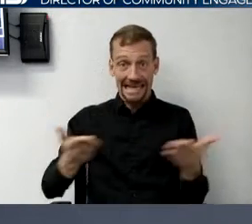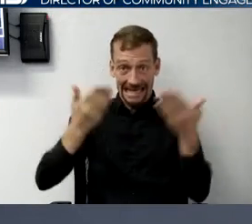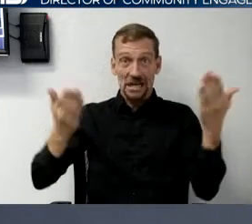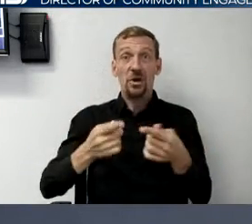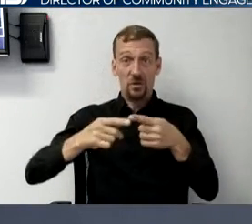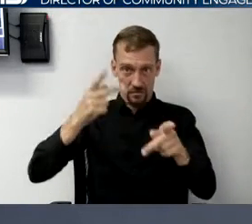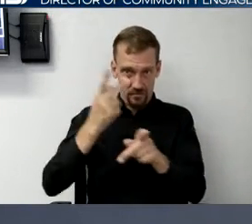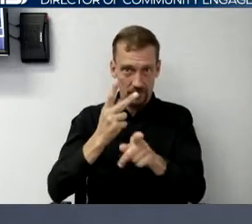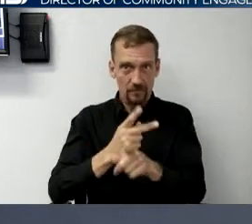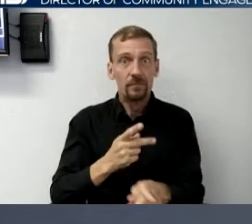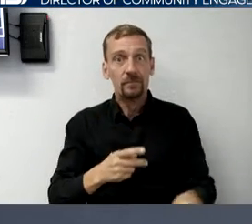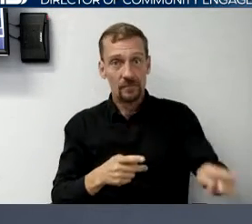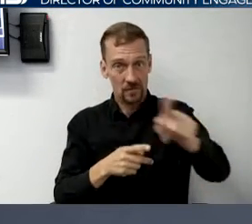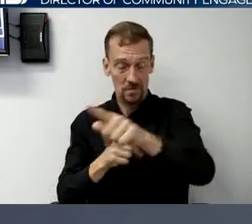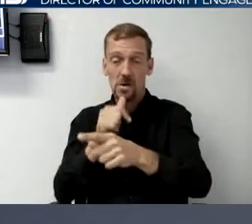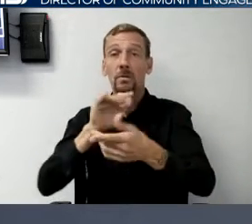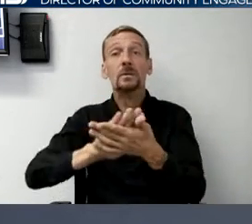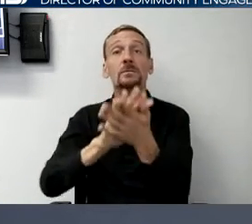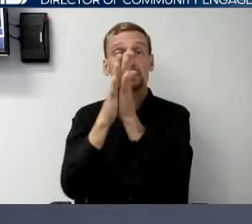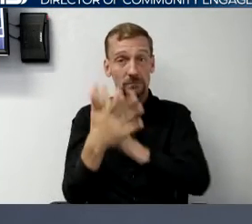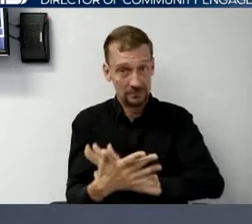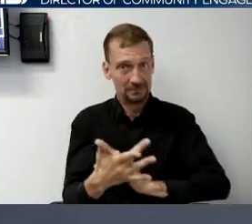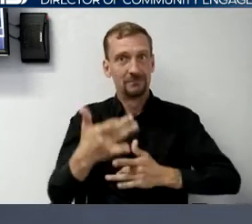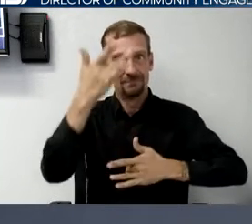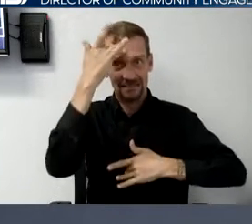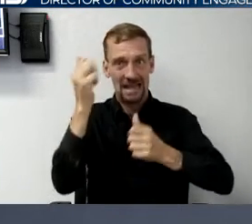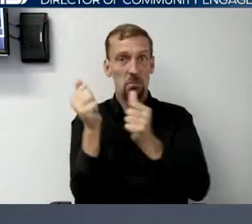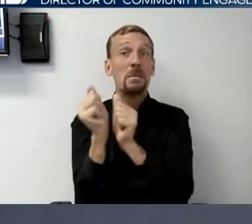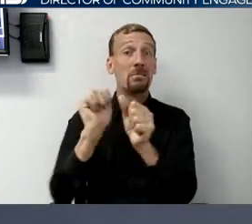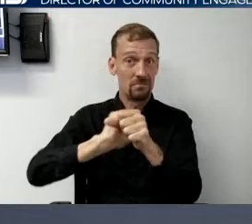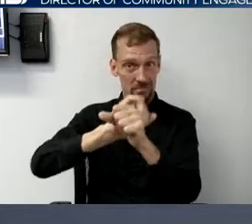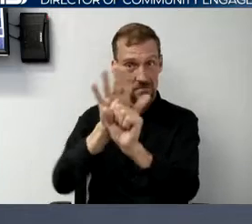of those people that do contract COVID.